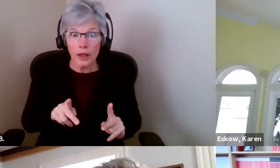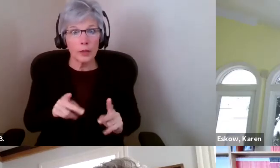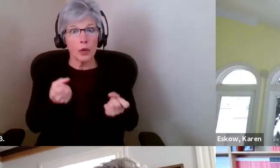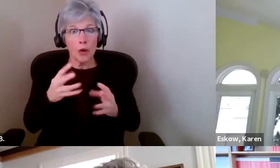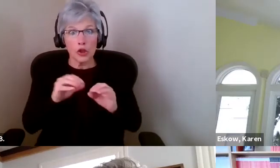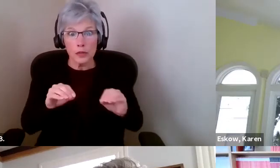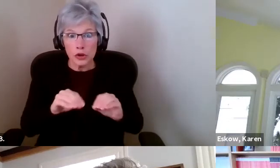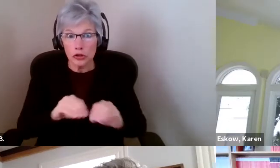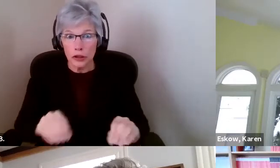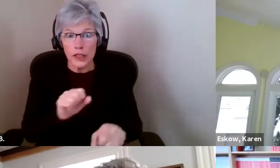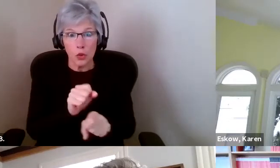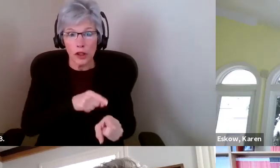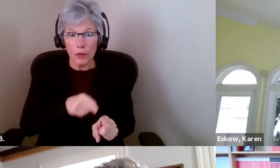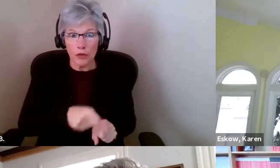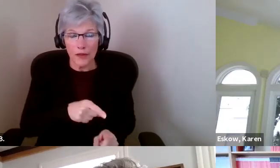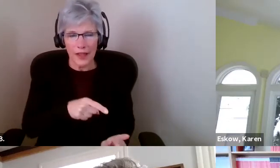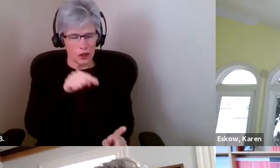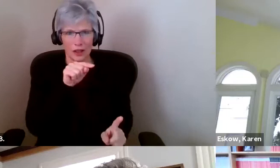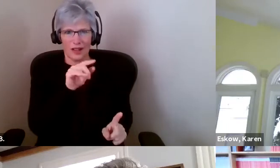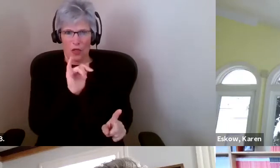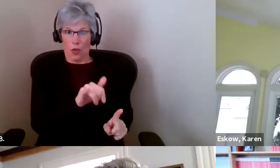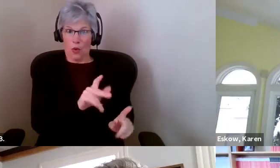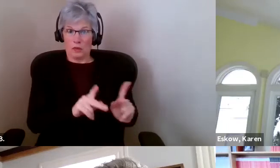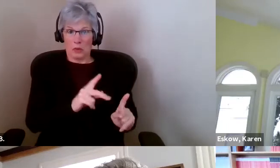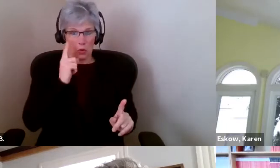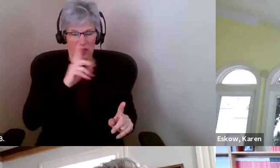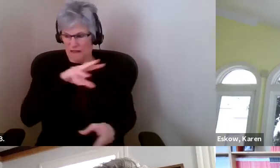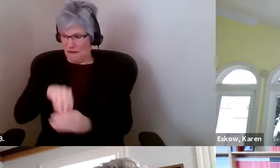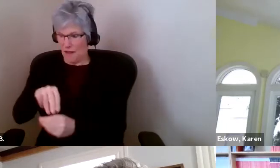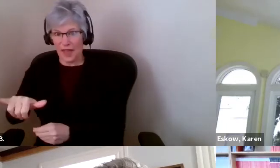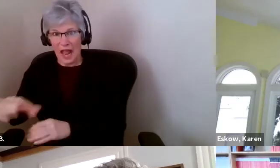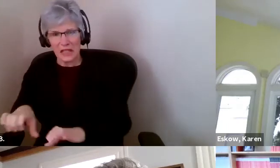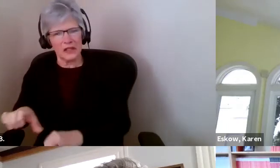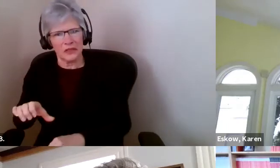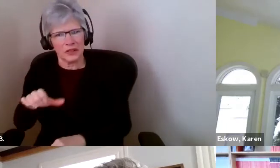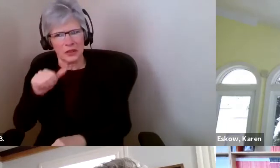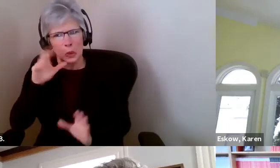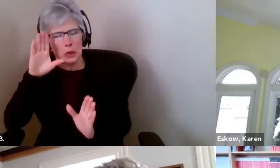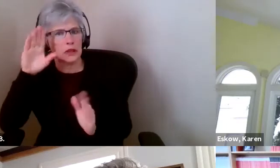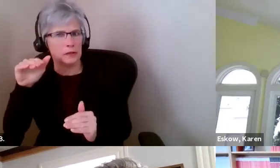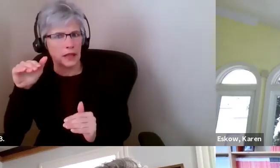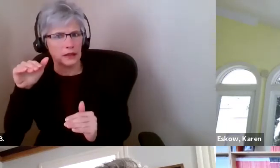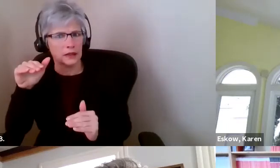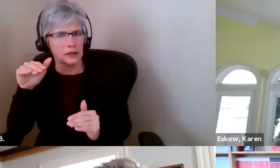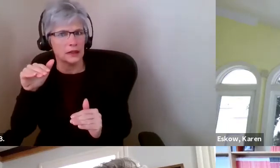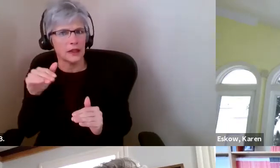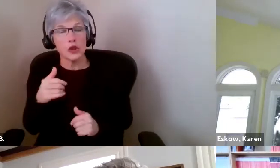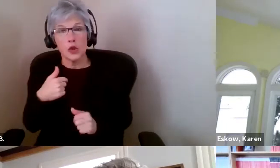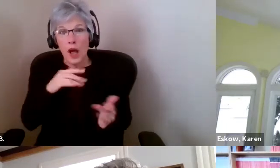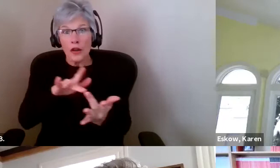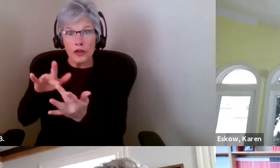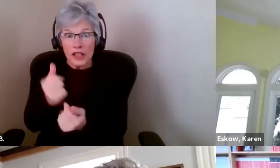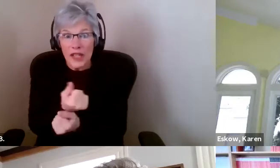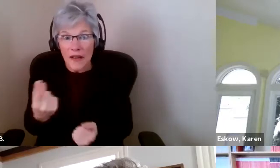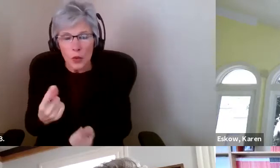with those kinds of activities. I am not saying we can reach everyone. We can't ever reach everyone, but I do think we have a lot